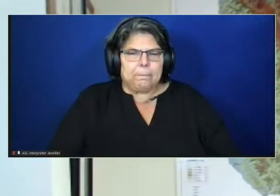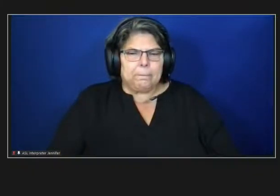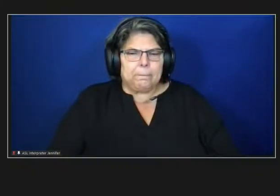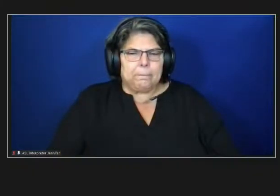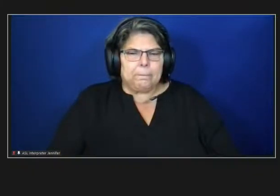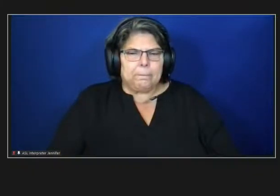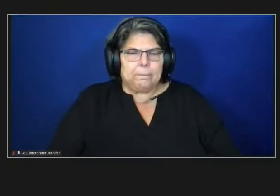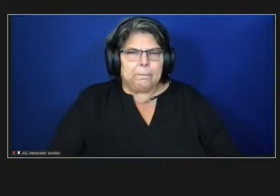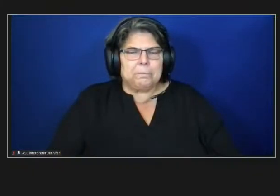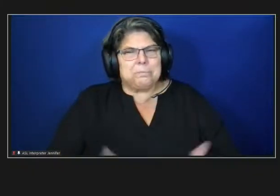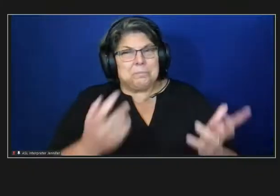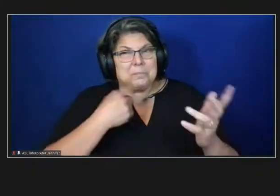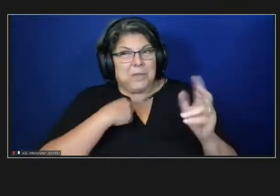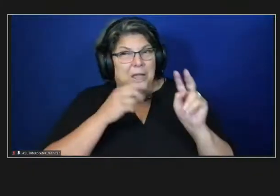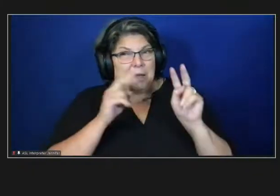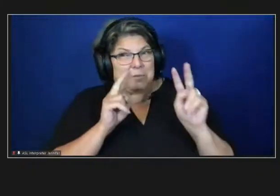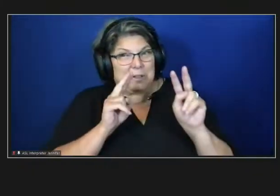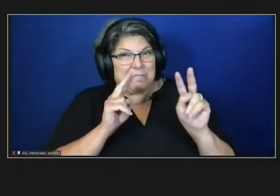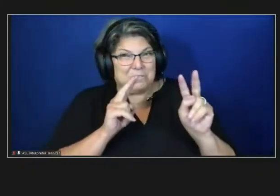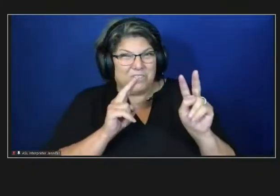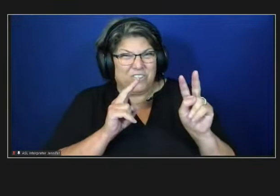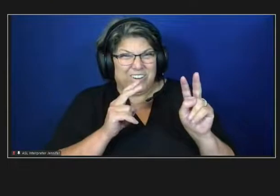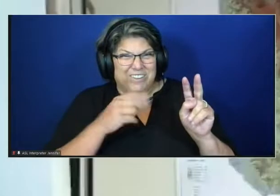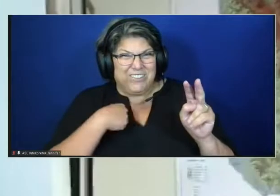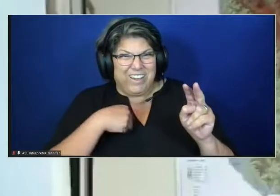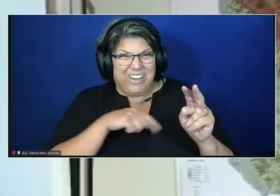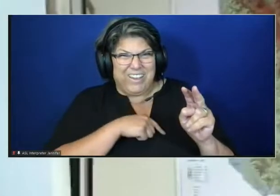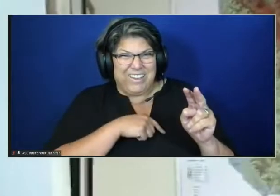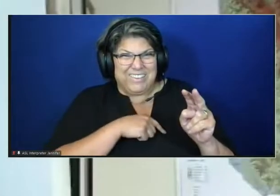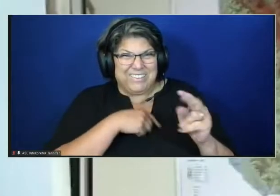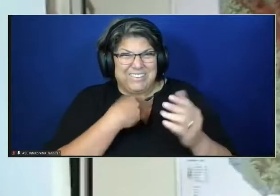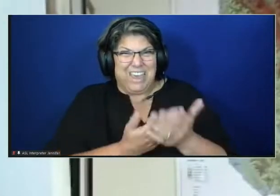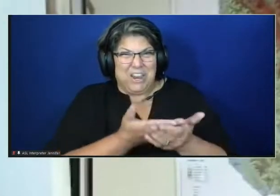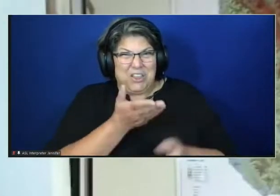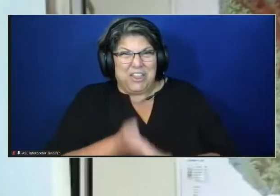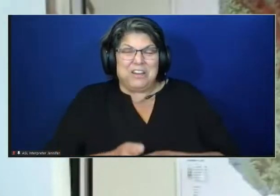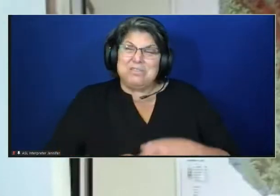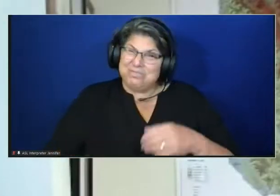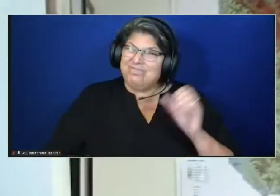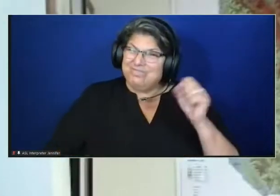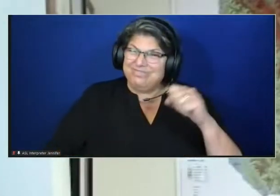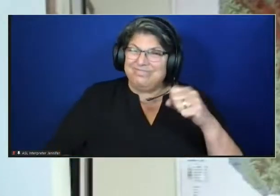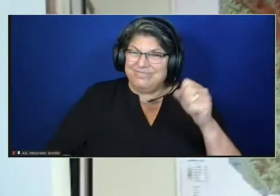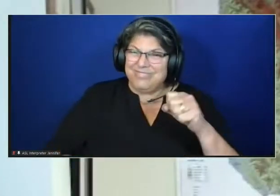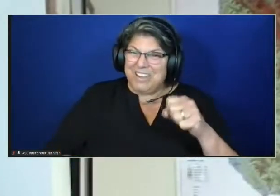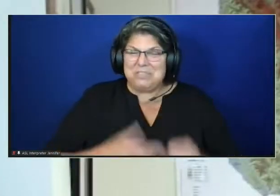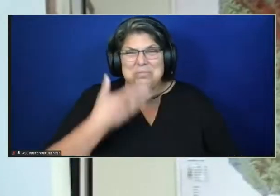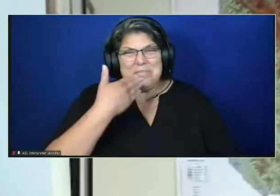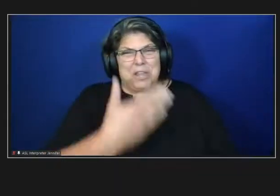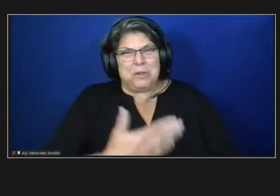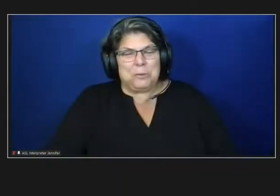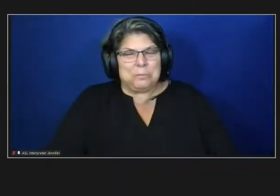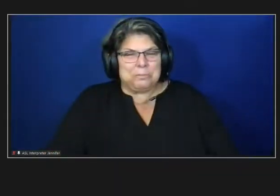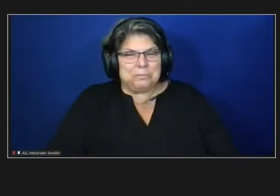Well, looking forward to getting to that point. Really, absolutely. Thanks.